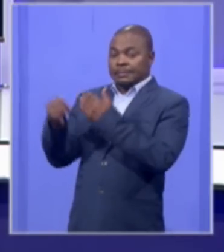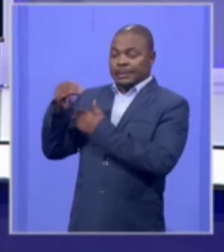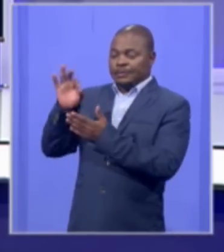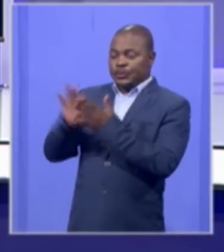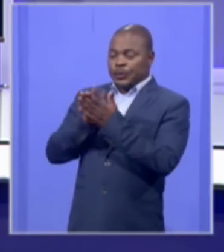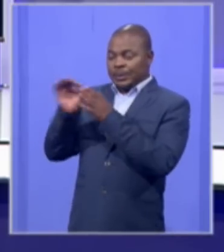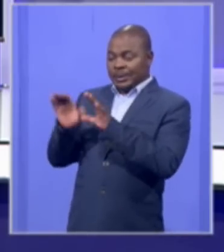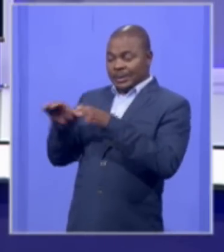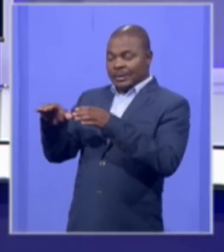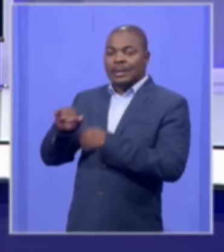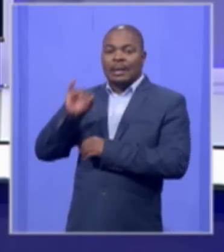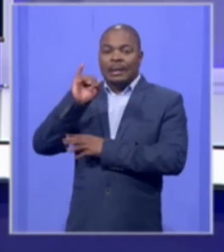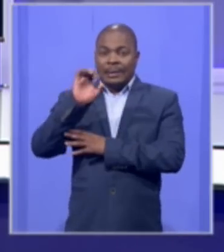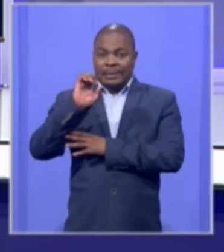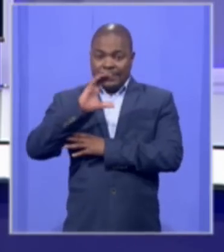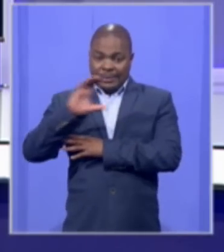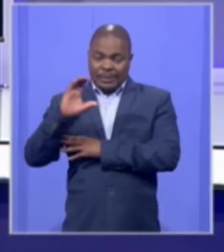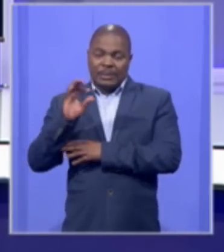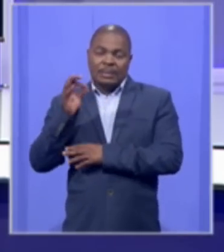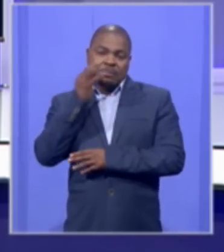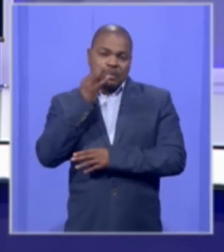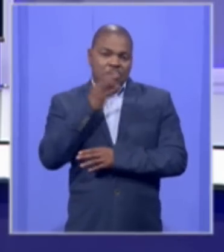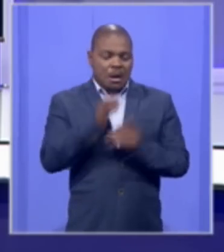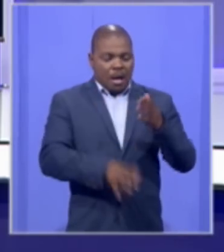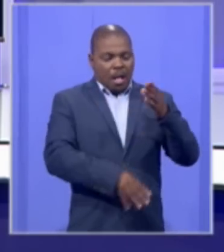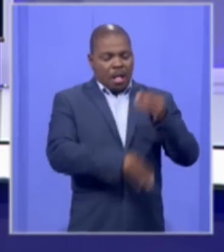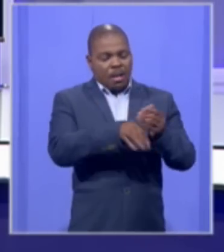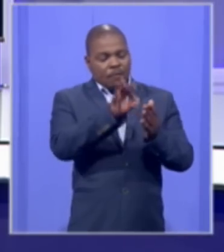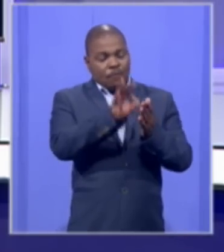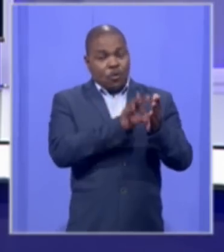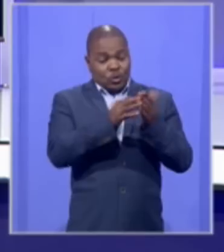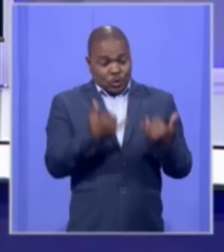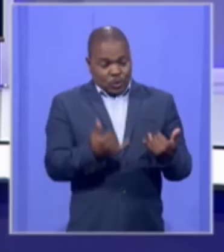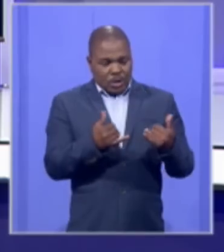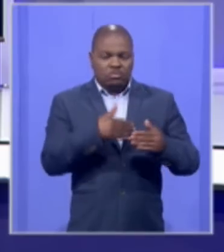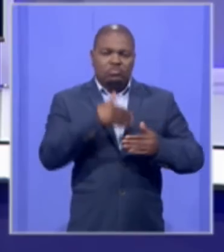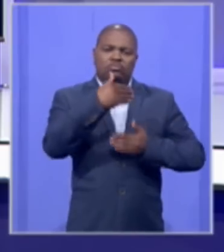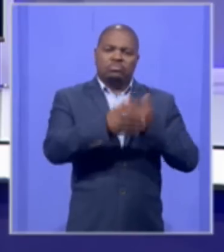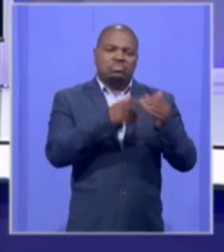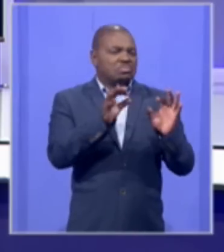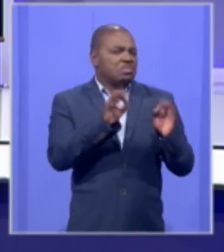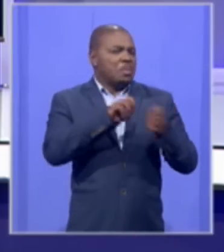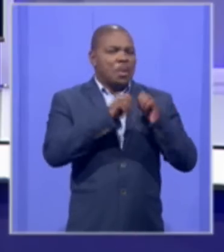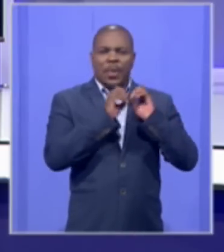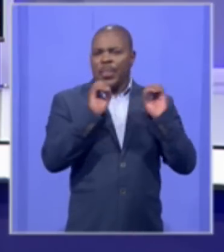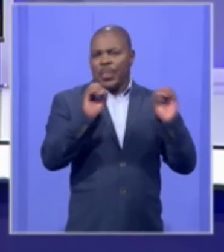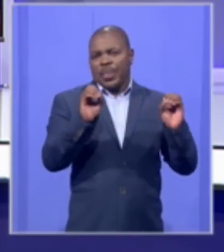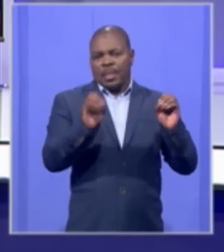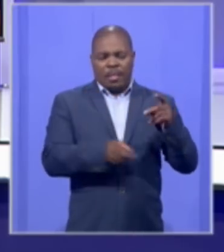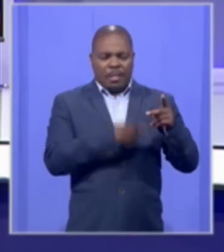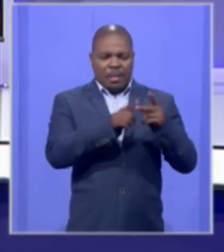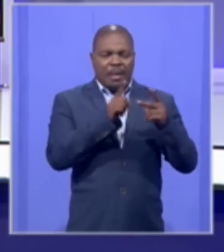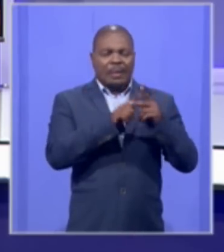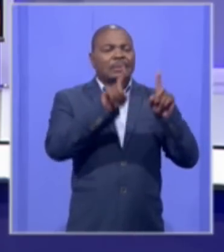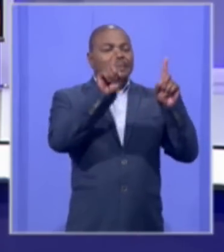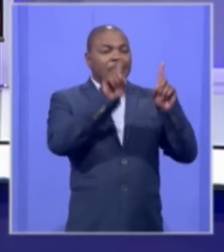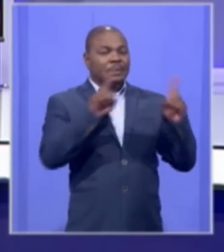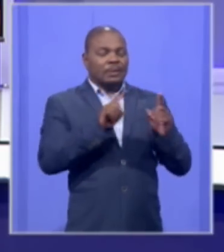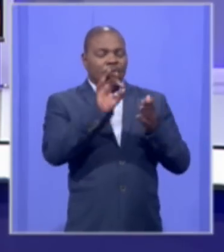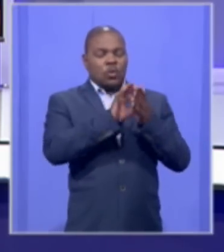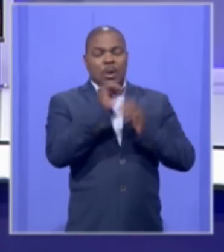dikgetho IEC e hlalošitše dikgetho tlaleletšo tša lehono bjalo ka tšeo di sepetšego ka thelelo le gore diboutu tša go ikgetha letšatšing